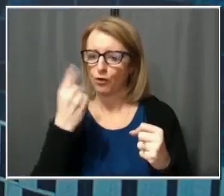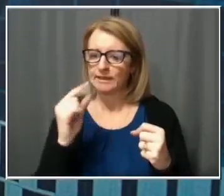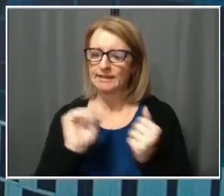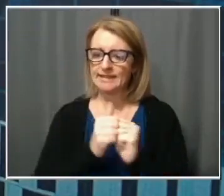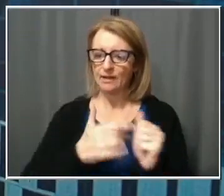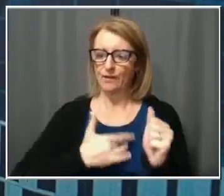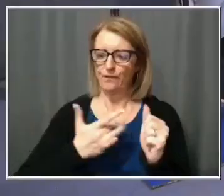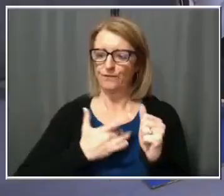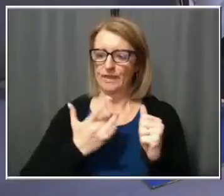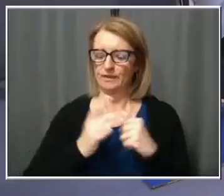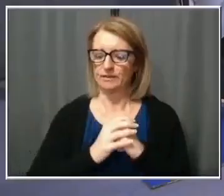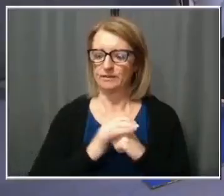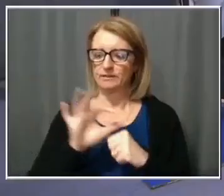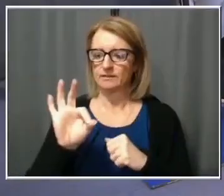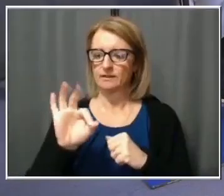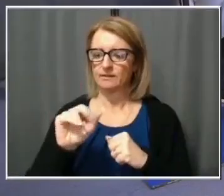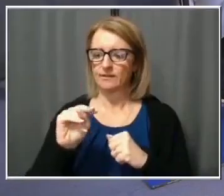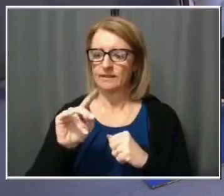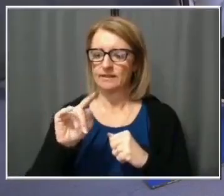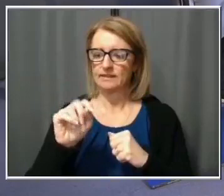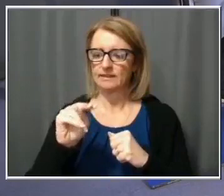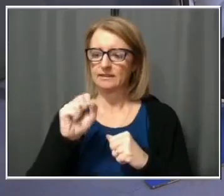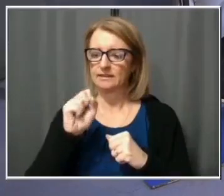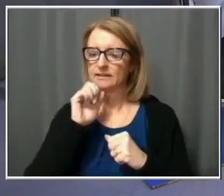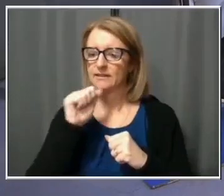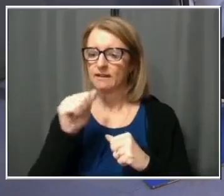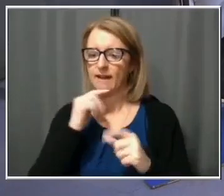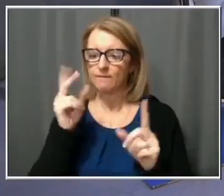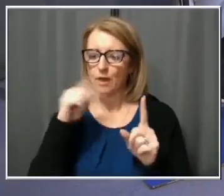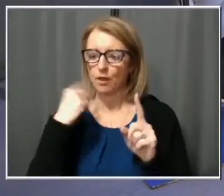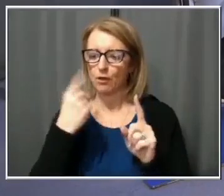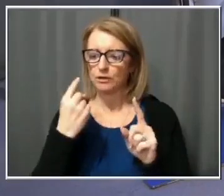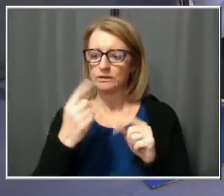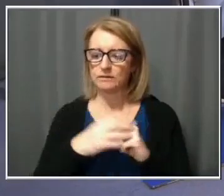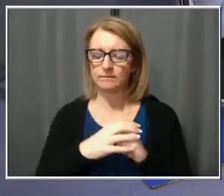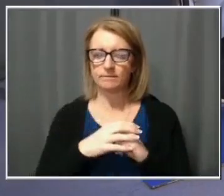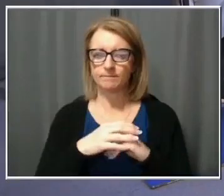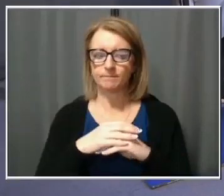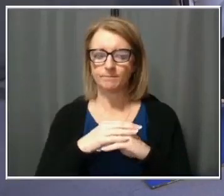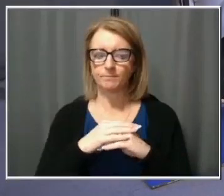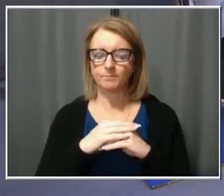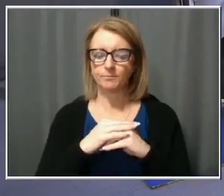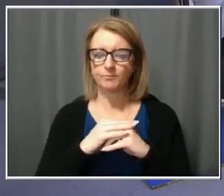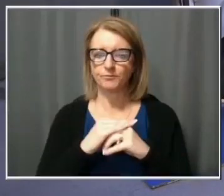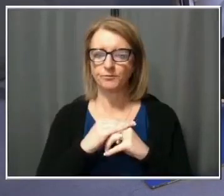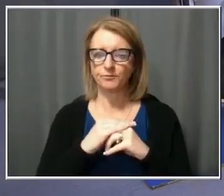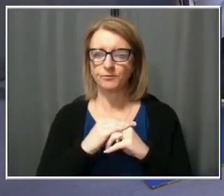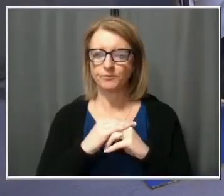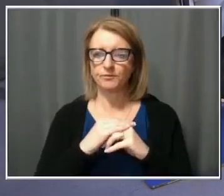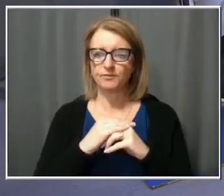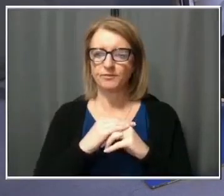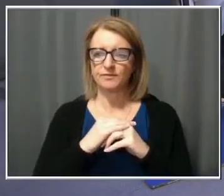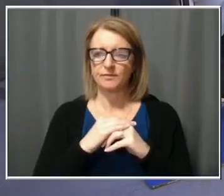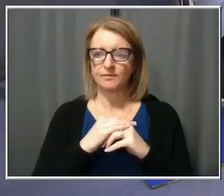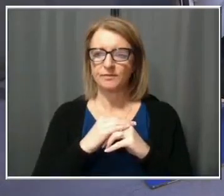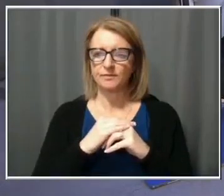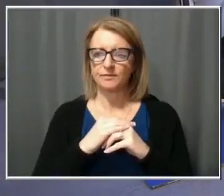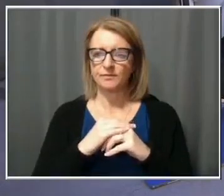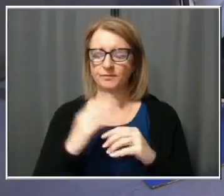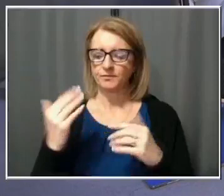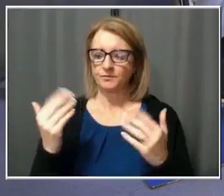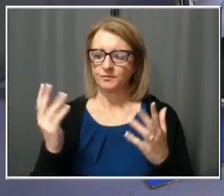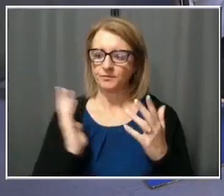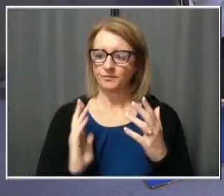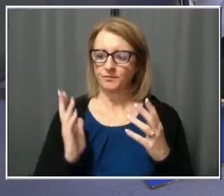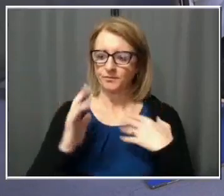sport. Fitness does not have a look. That sticks. Have we made any strides from when you were a young gymnast to